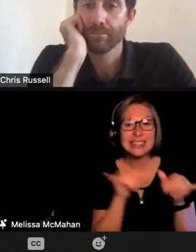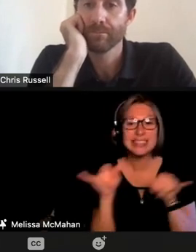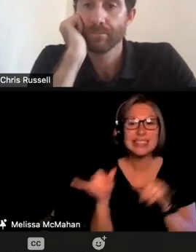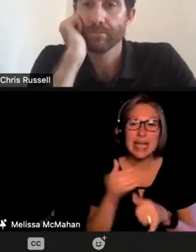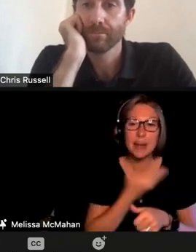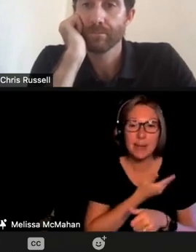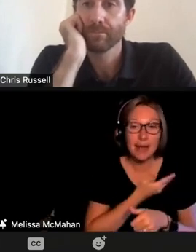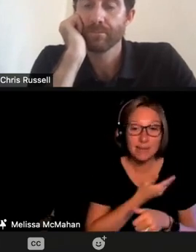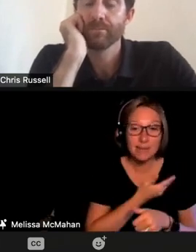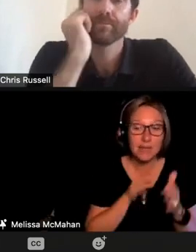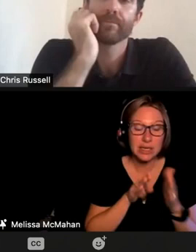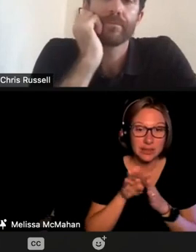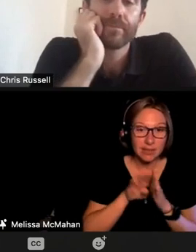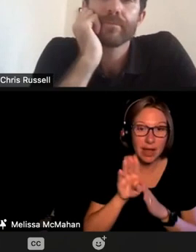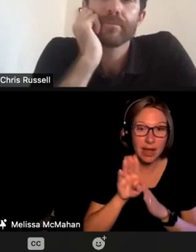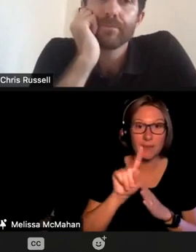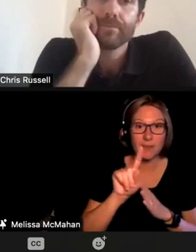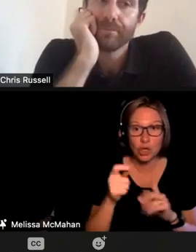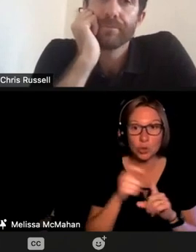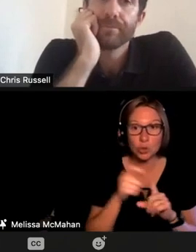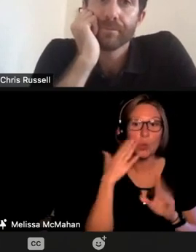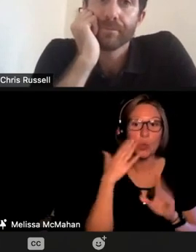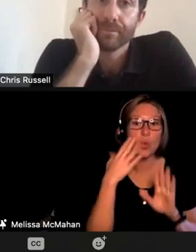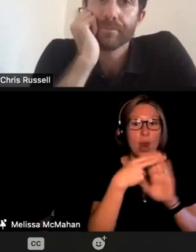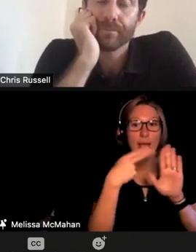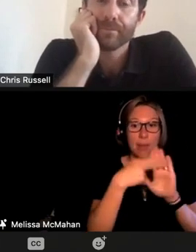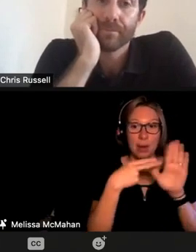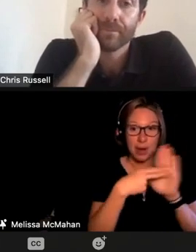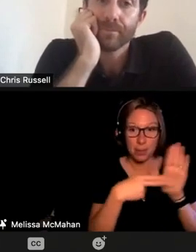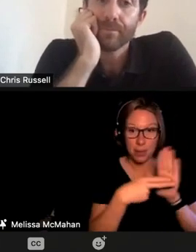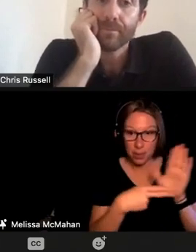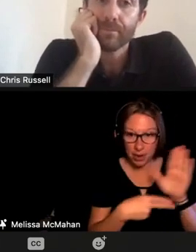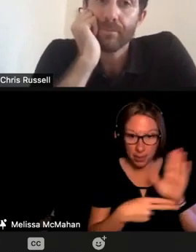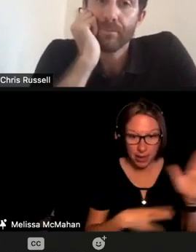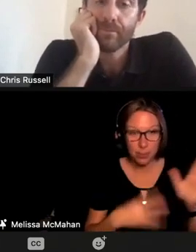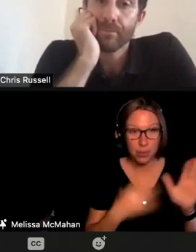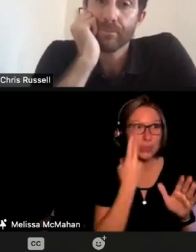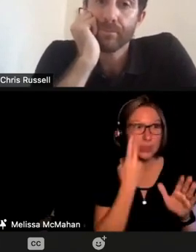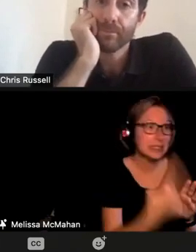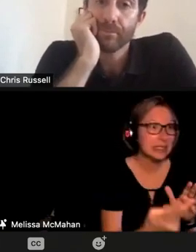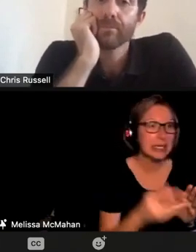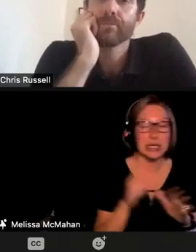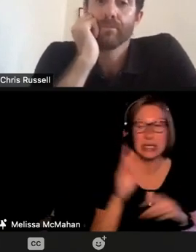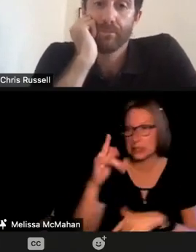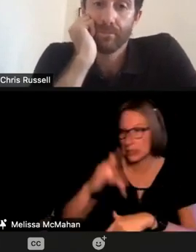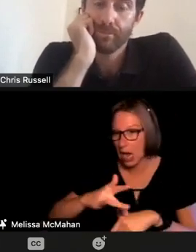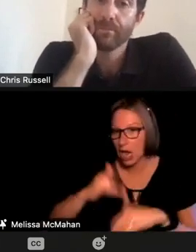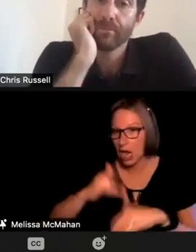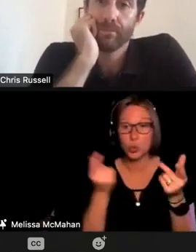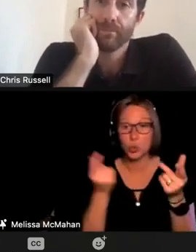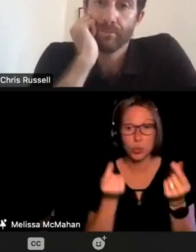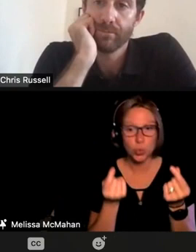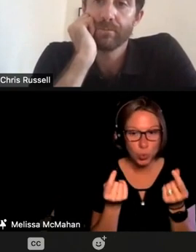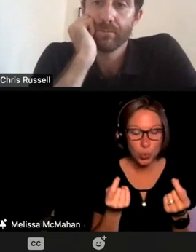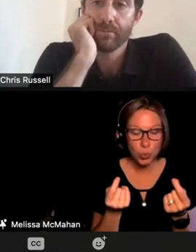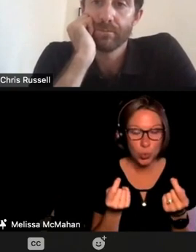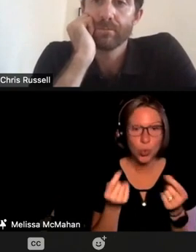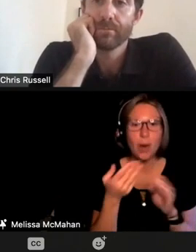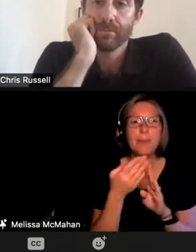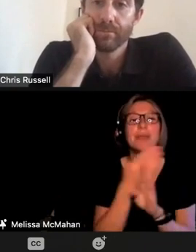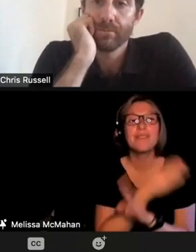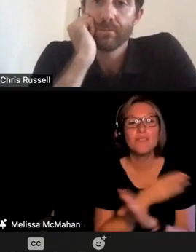do we do that? We match, we label everything we see, we touch, we do. That's where we start before we start getting